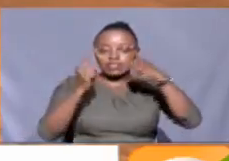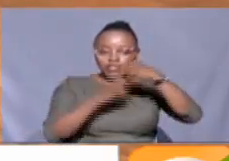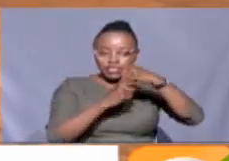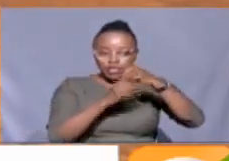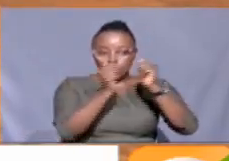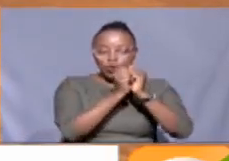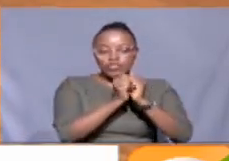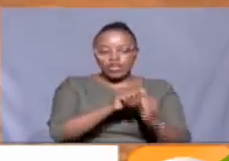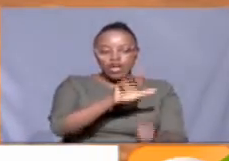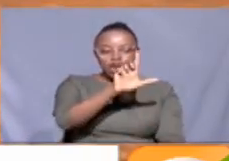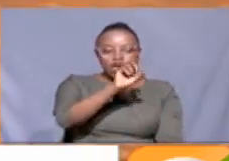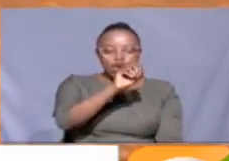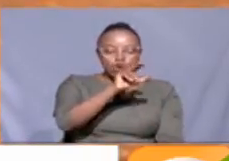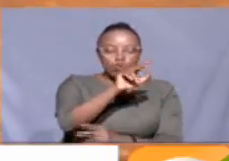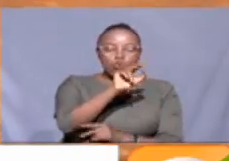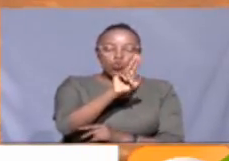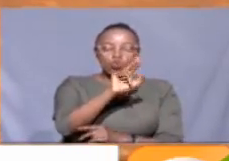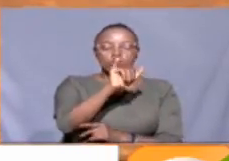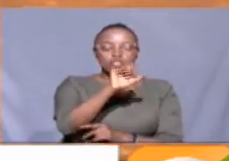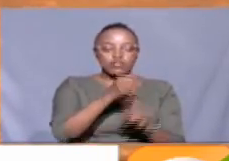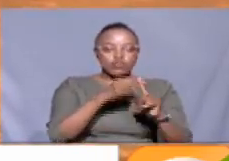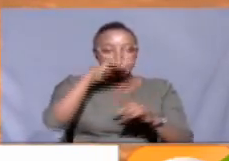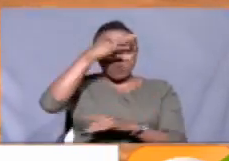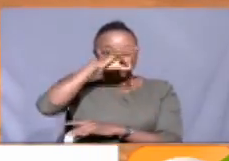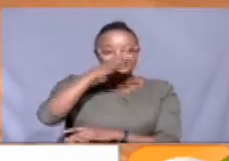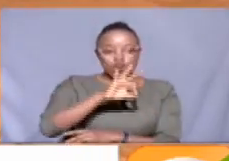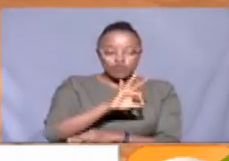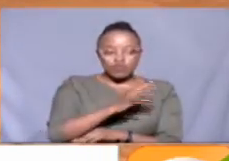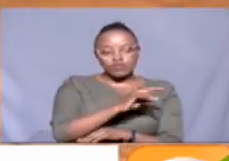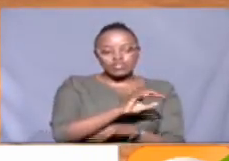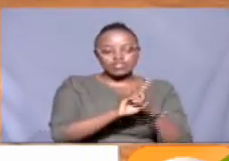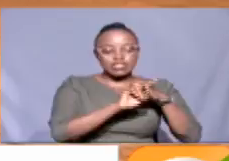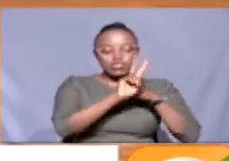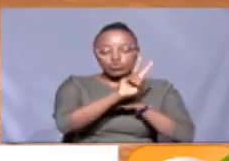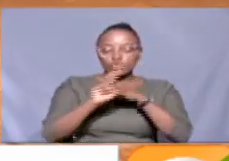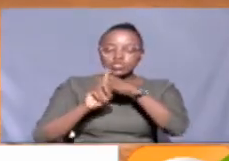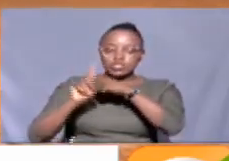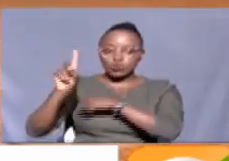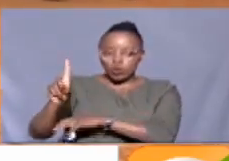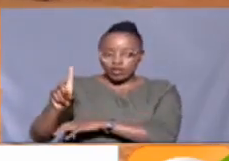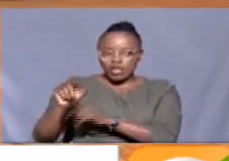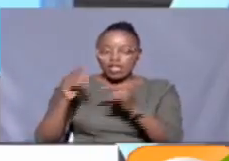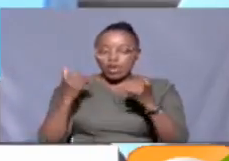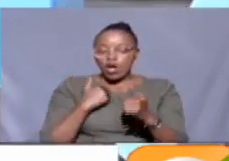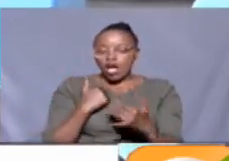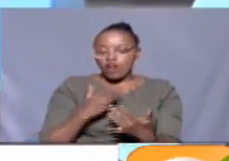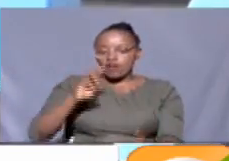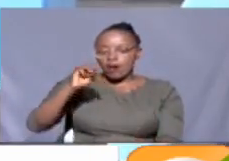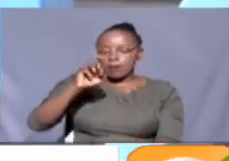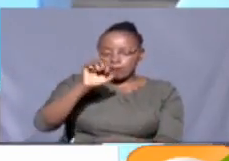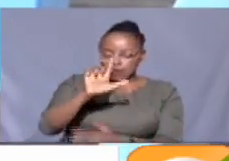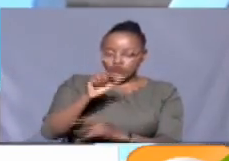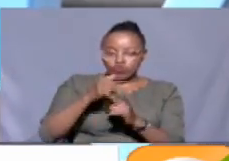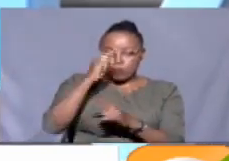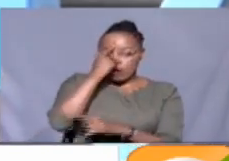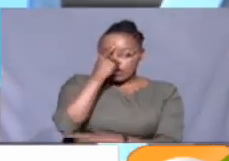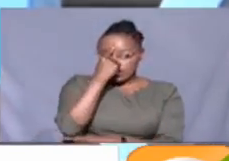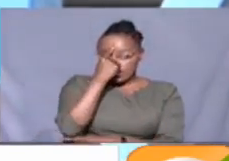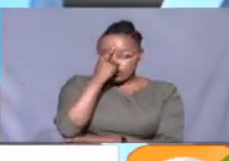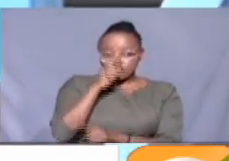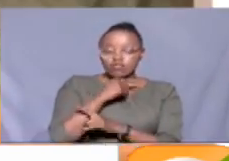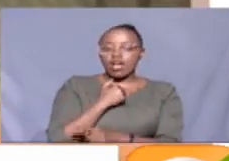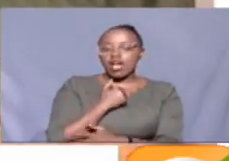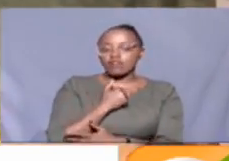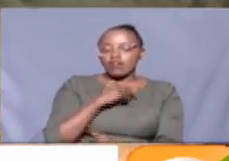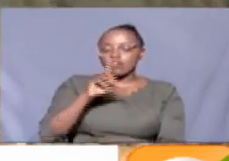Van Hooy from France by the two straight sets of 6-2, 6-1. He will face Samir from India. His compatriot